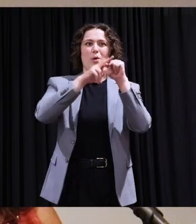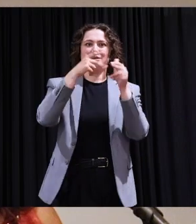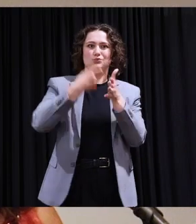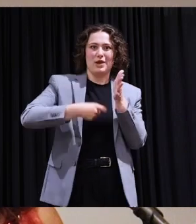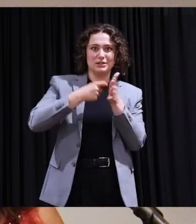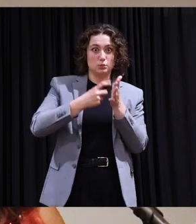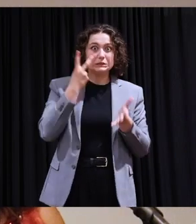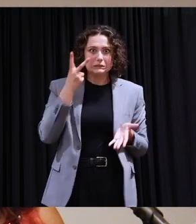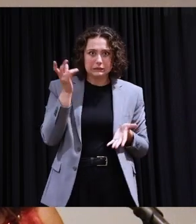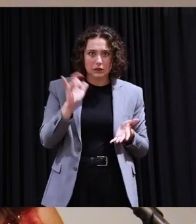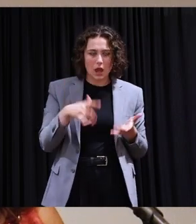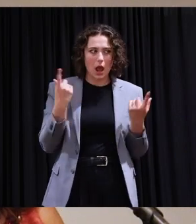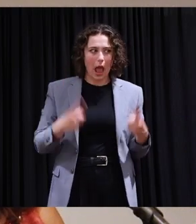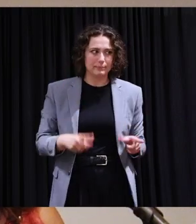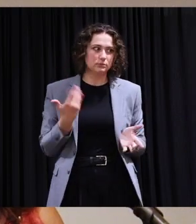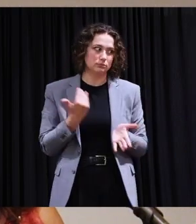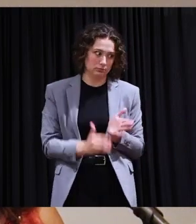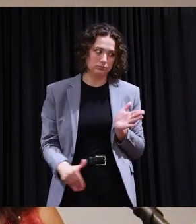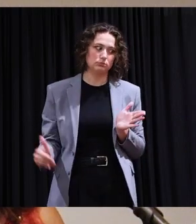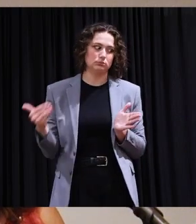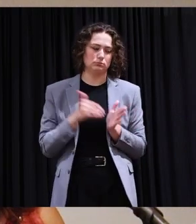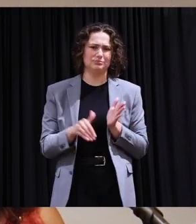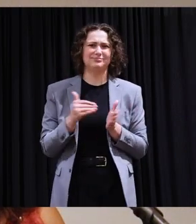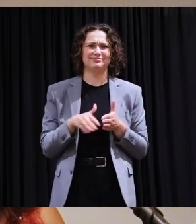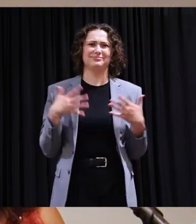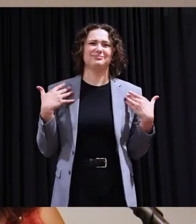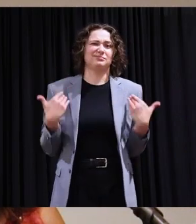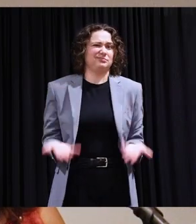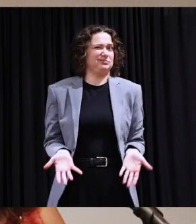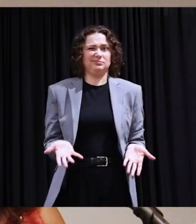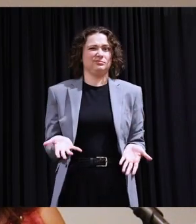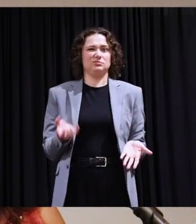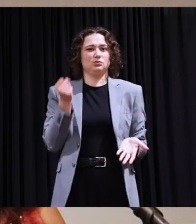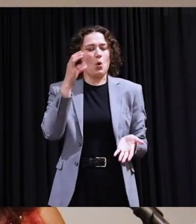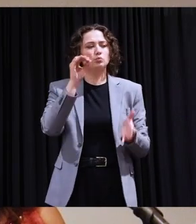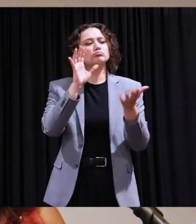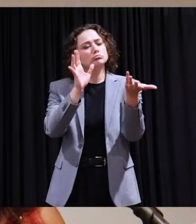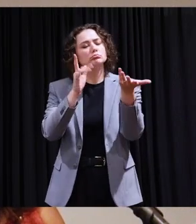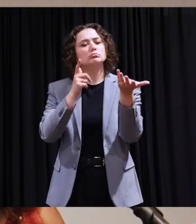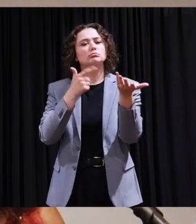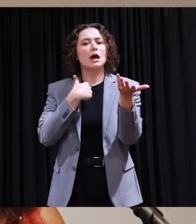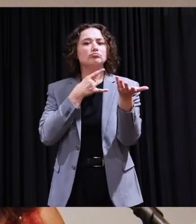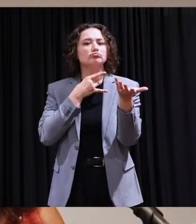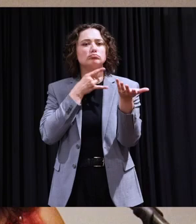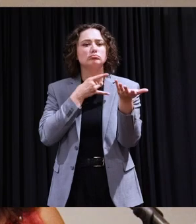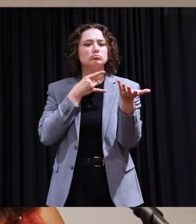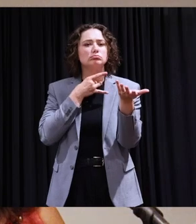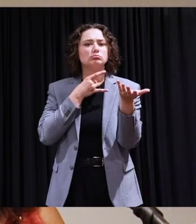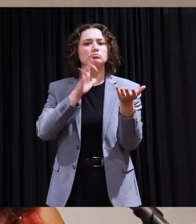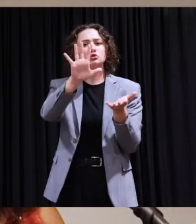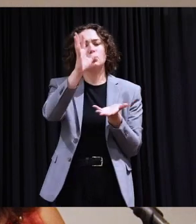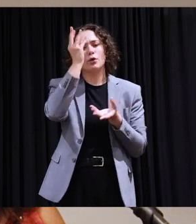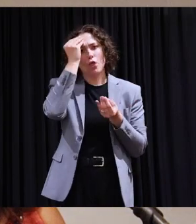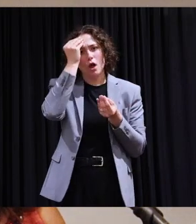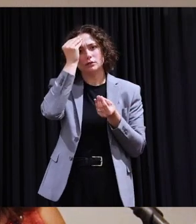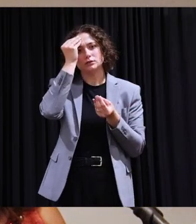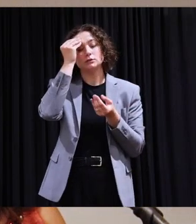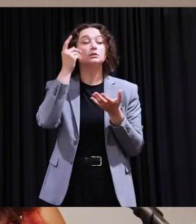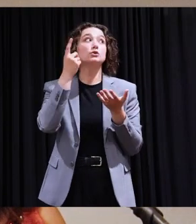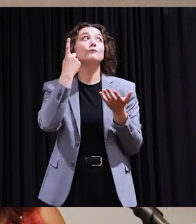over and over and over. So, I mean, like, so I just, what are your thoughts about, to